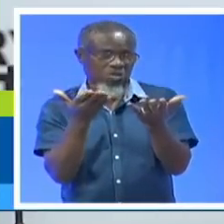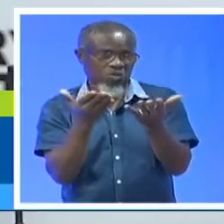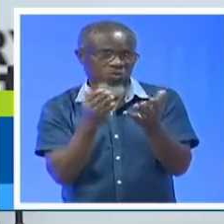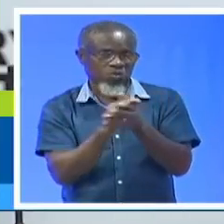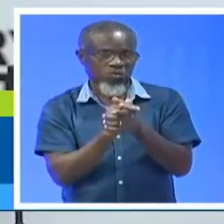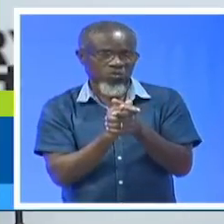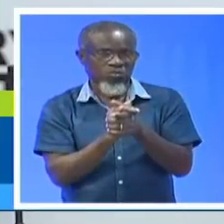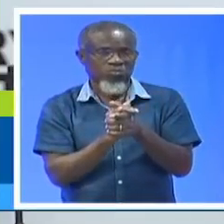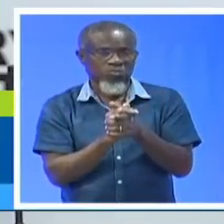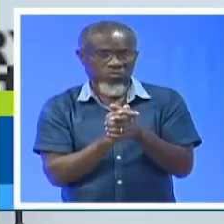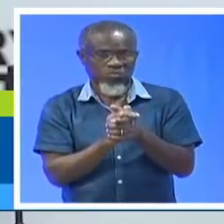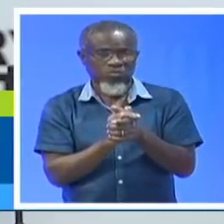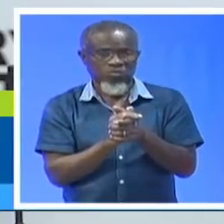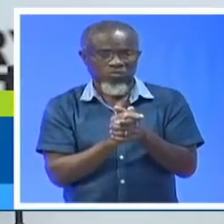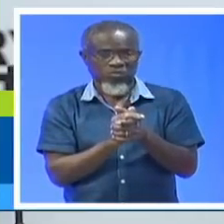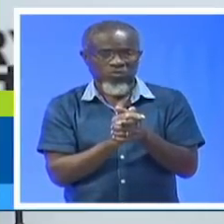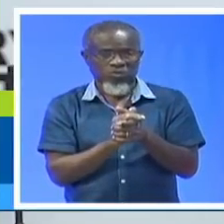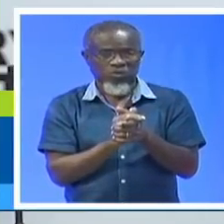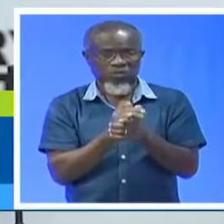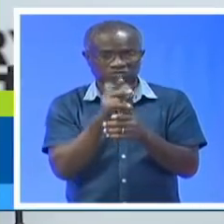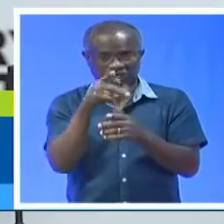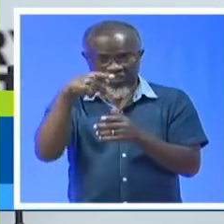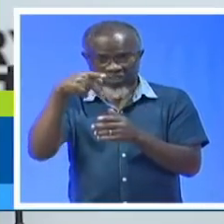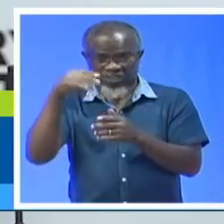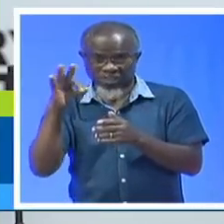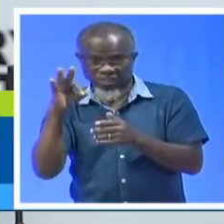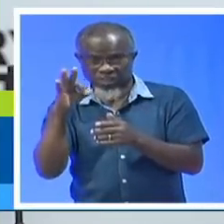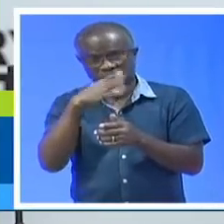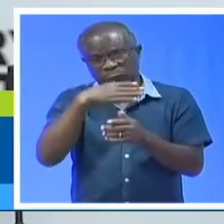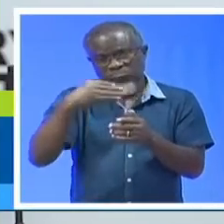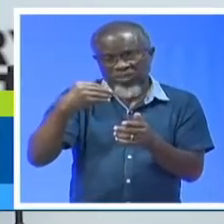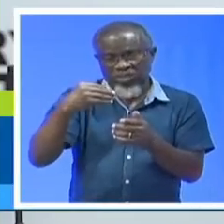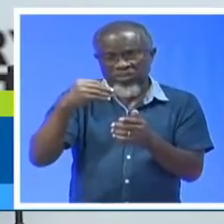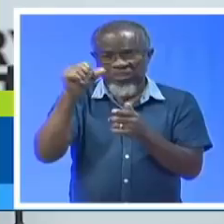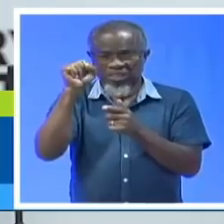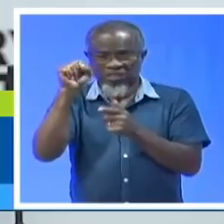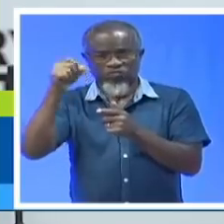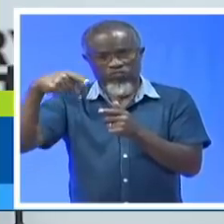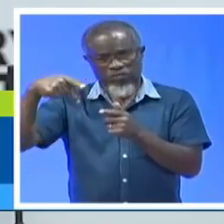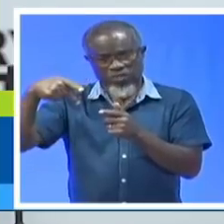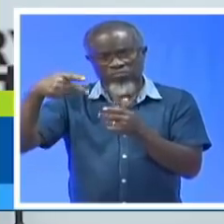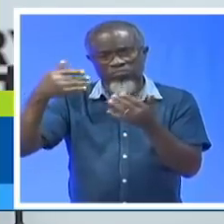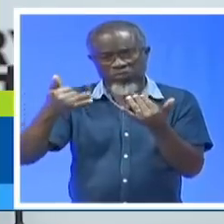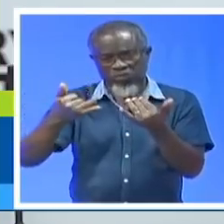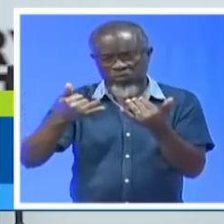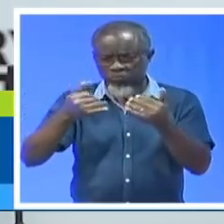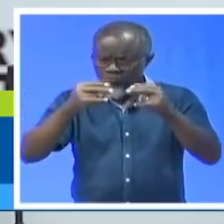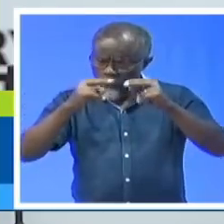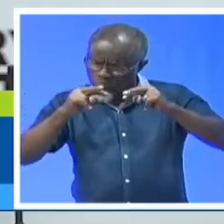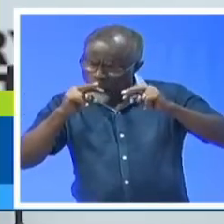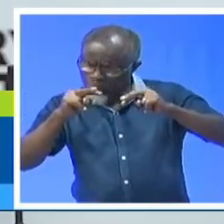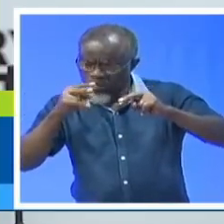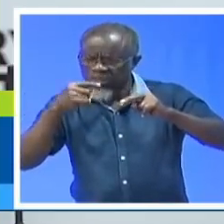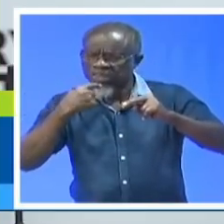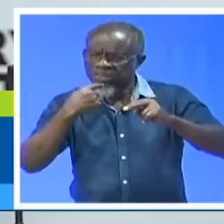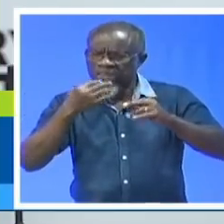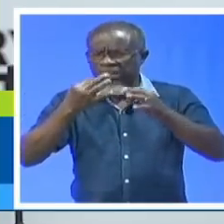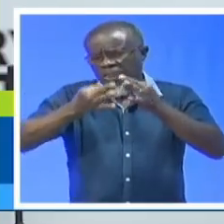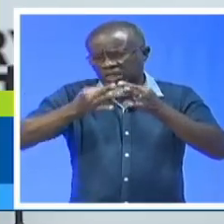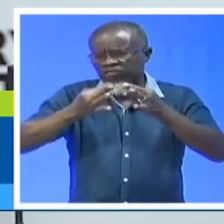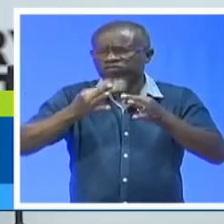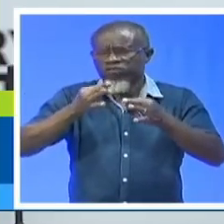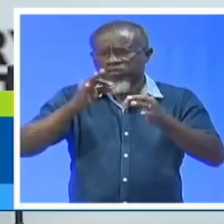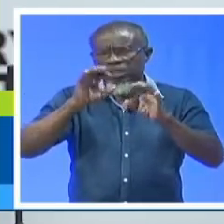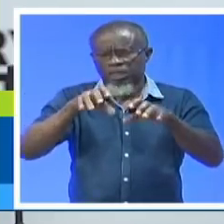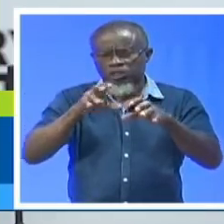Use Authorization. That is Pfizer and Sinopharm. Once those are